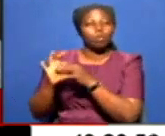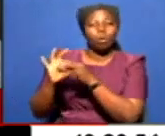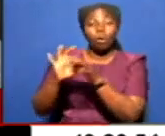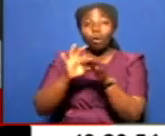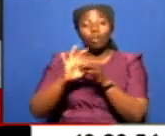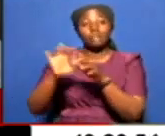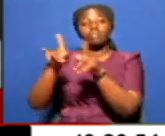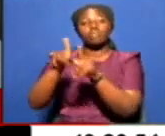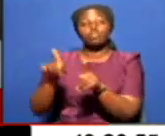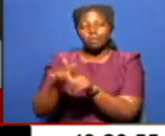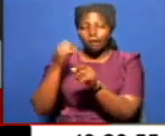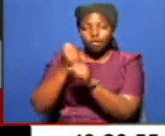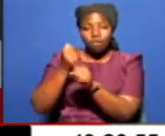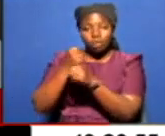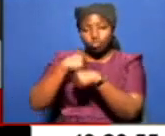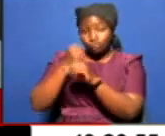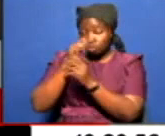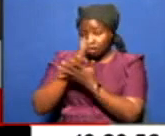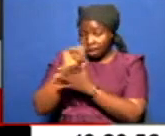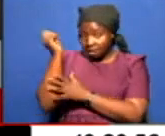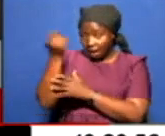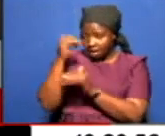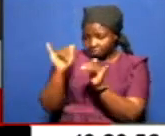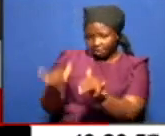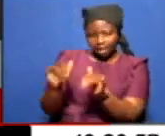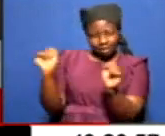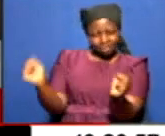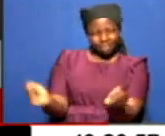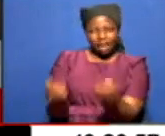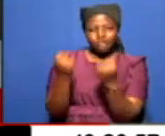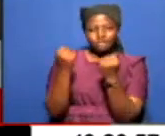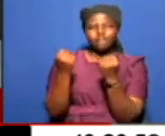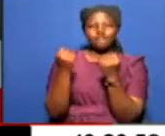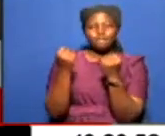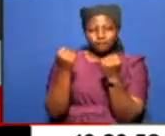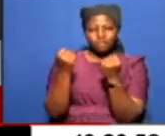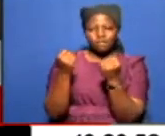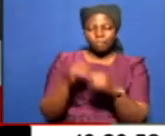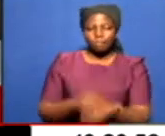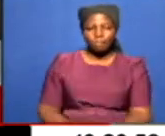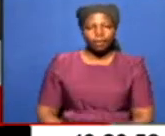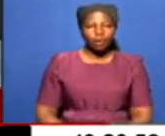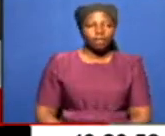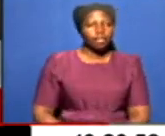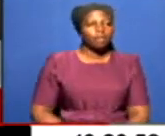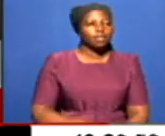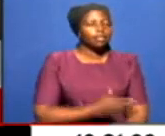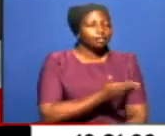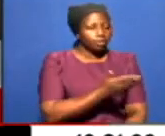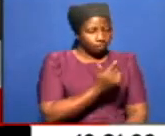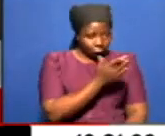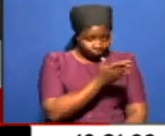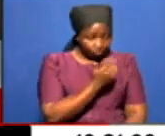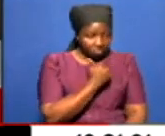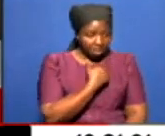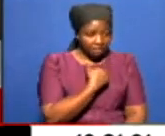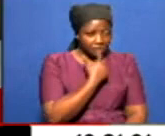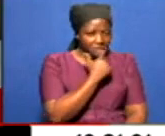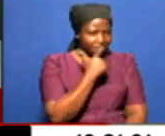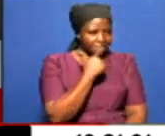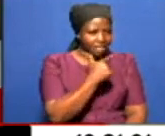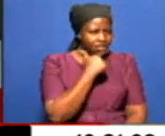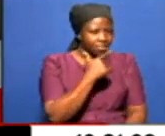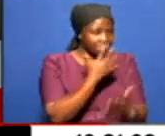performing mm-hmm. to ensure that Kenya remains safe in terms of terrorism. Mm-hmm. Yes. And you've mentioned something you've done.